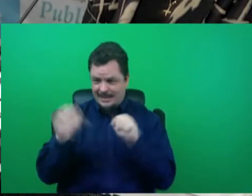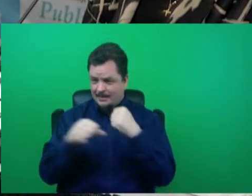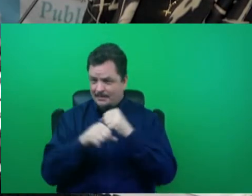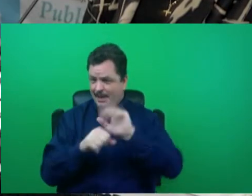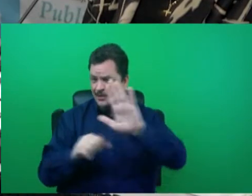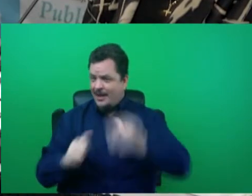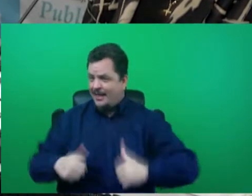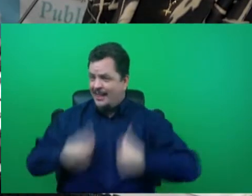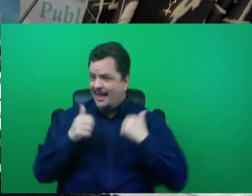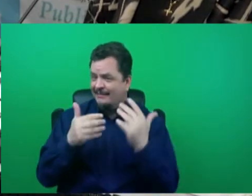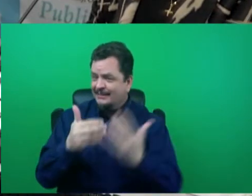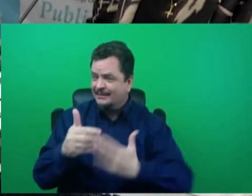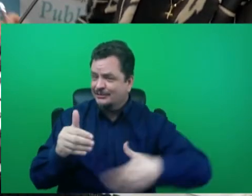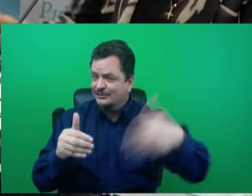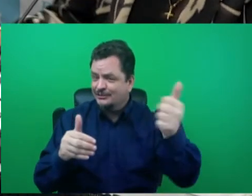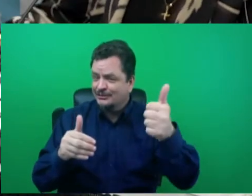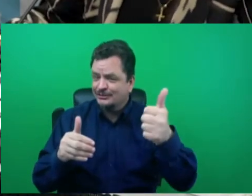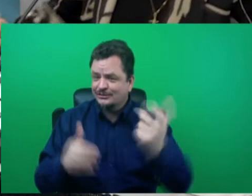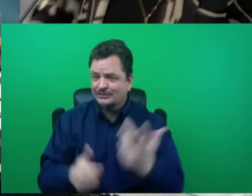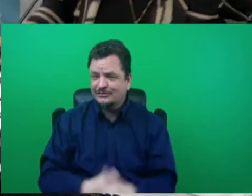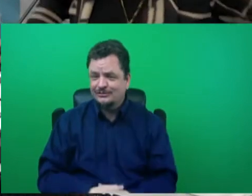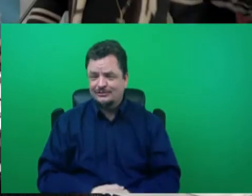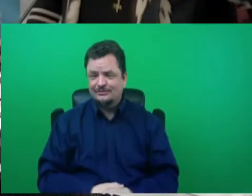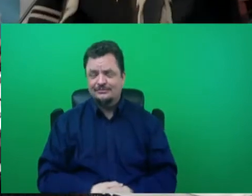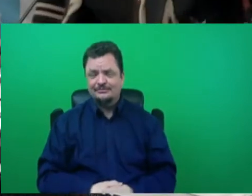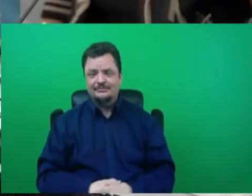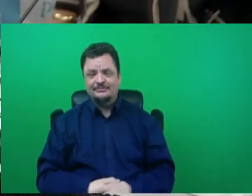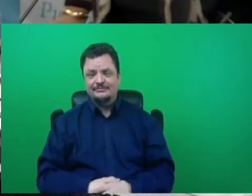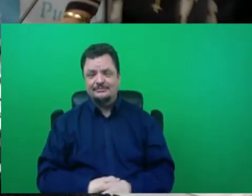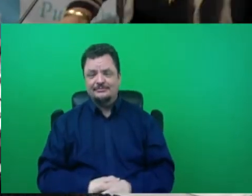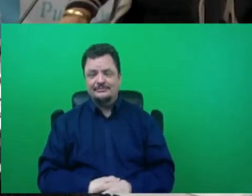I think we should stand up and give them a yes.